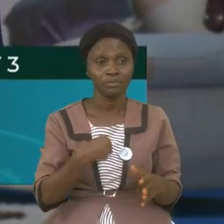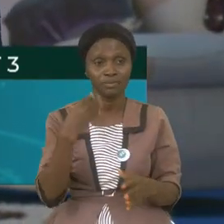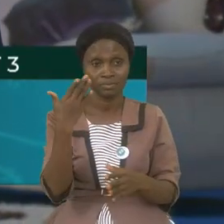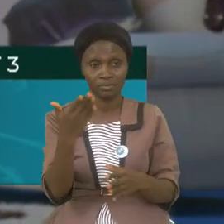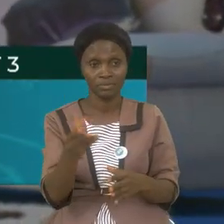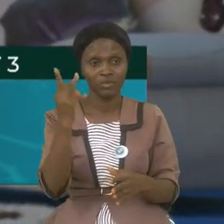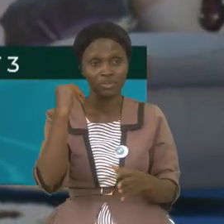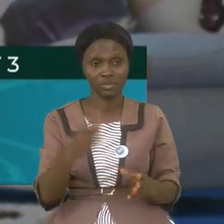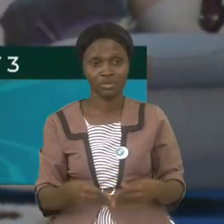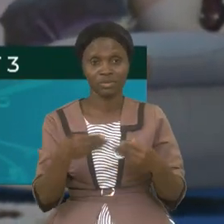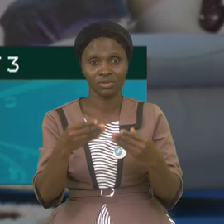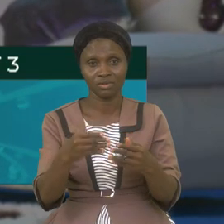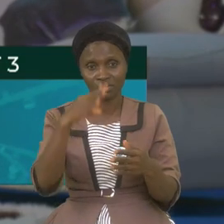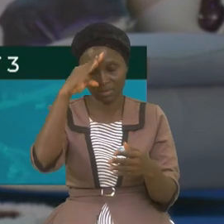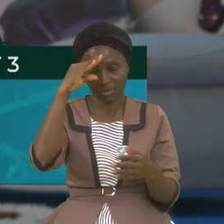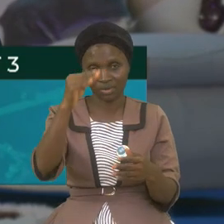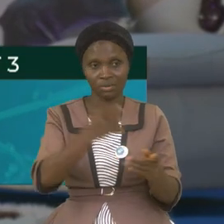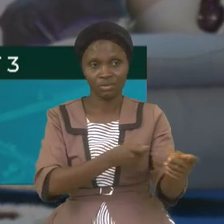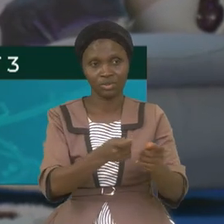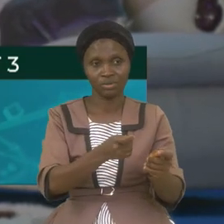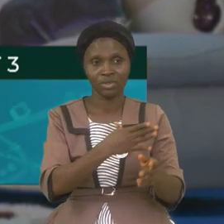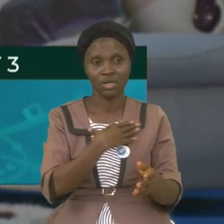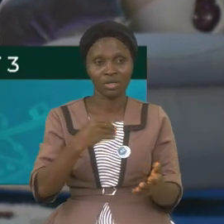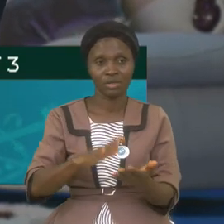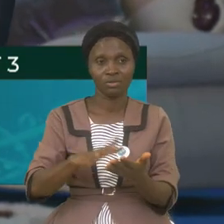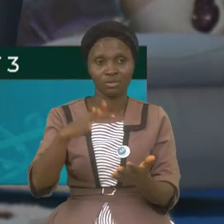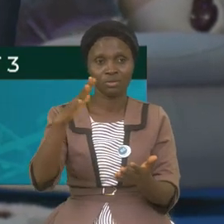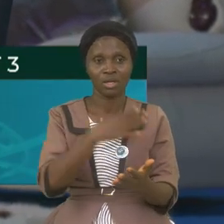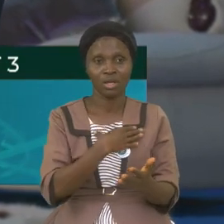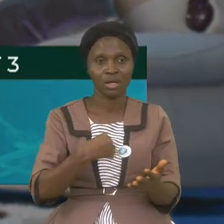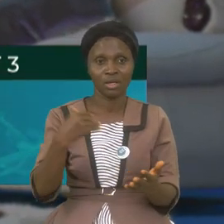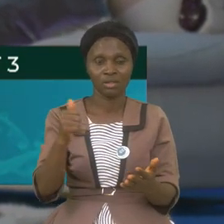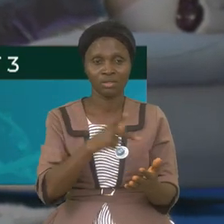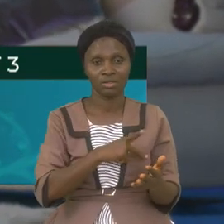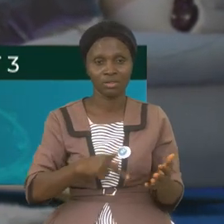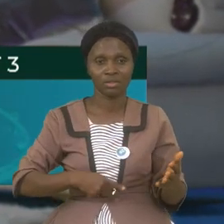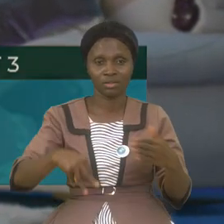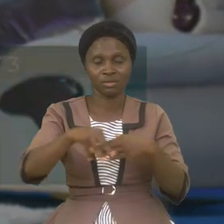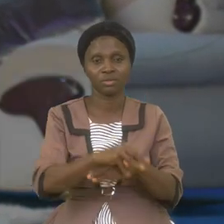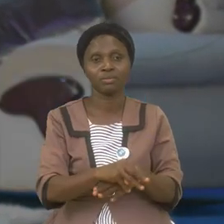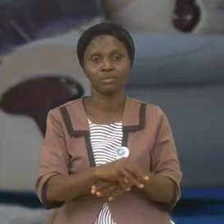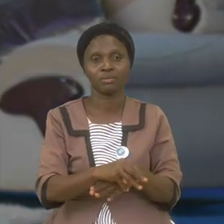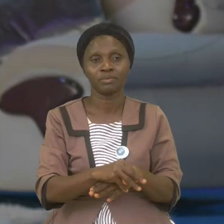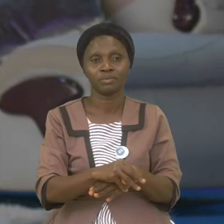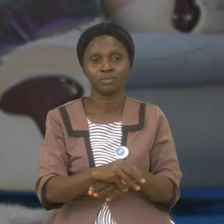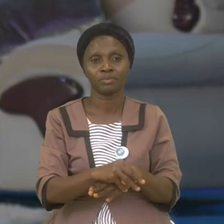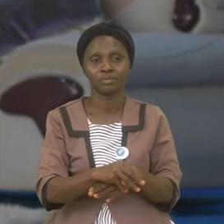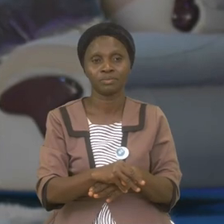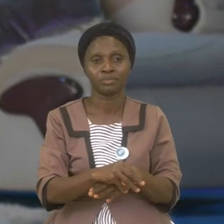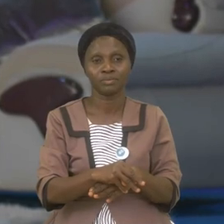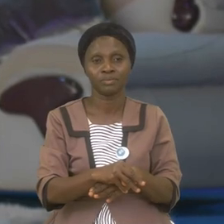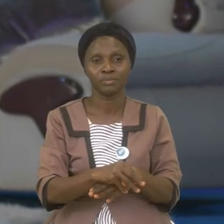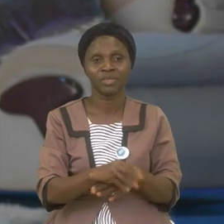was given unto him, was given him dominion and glory